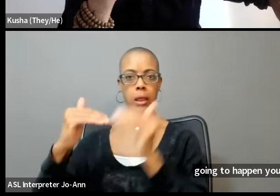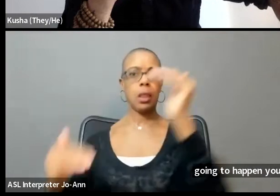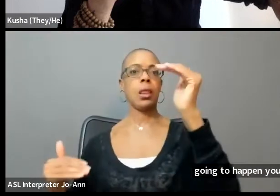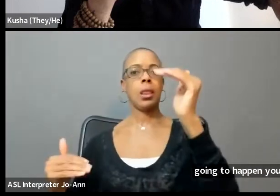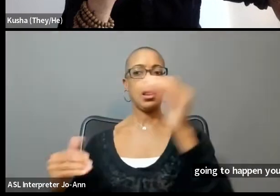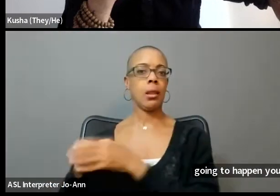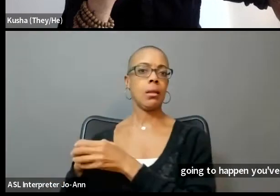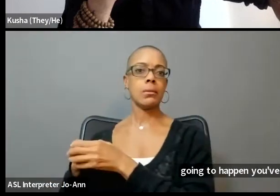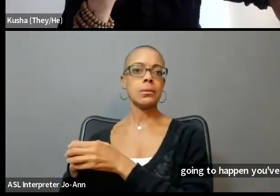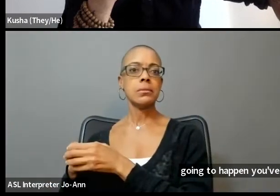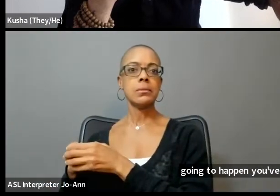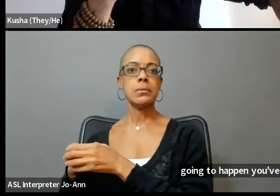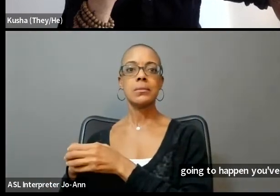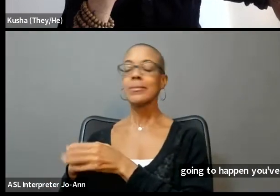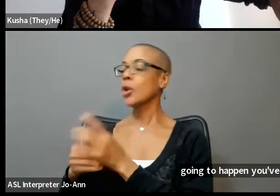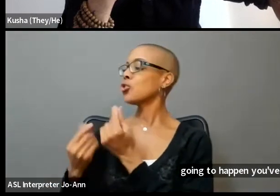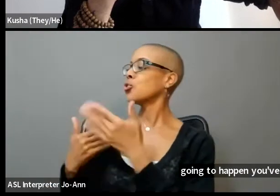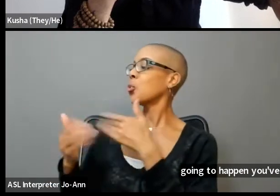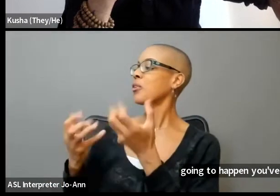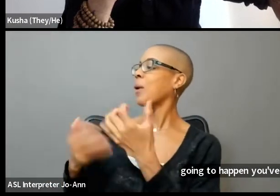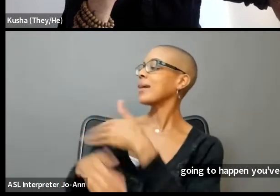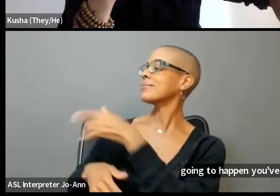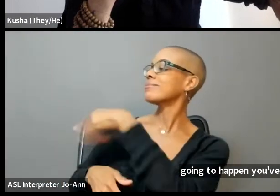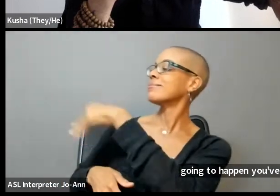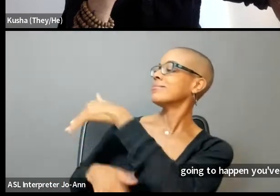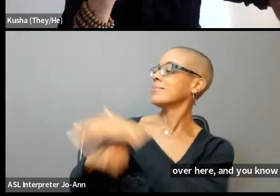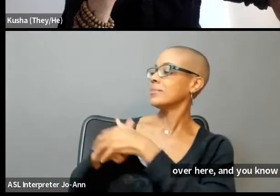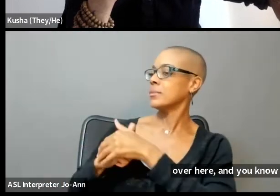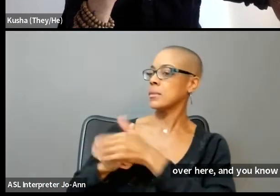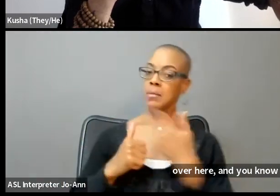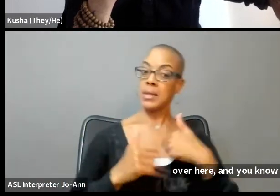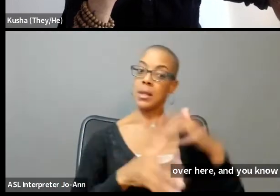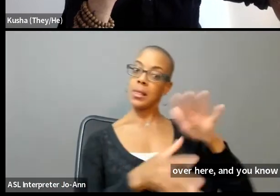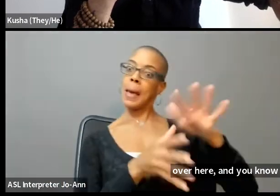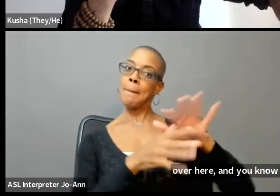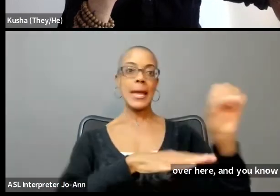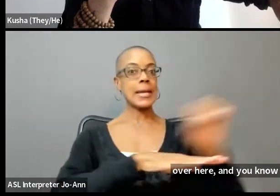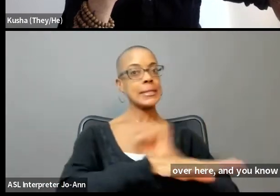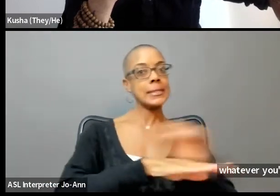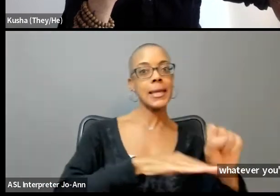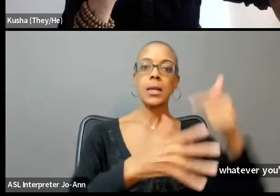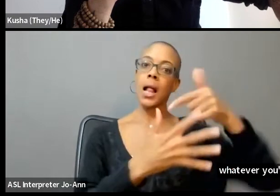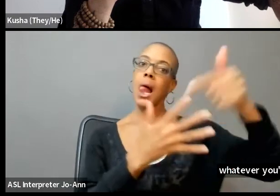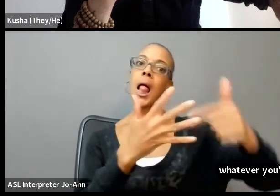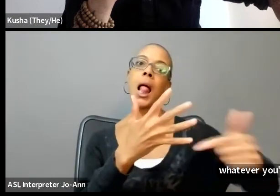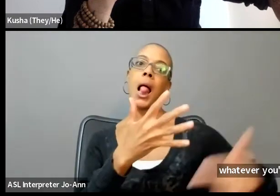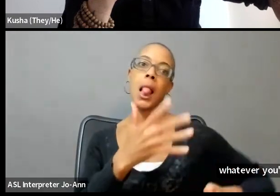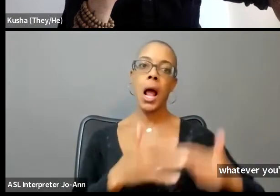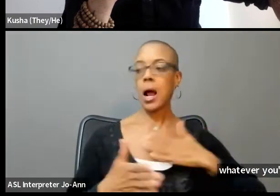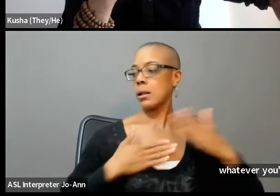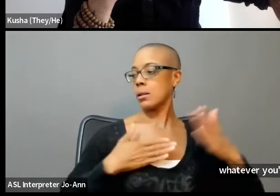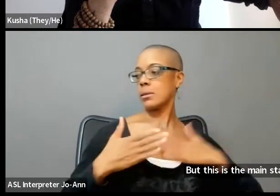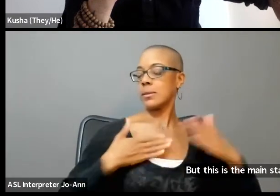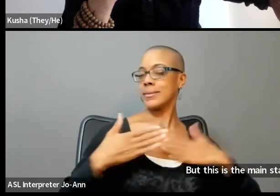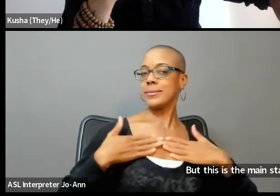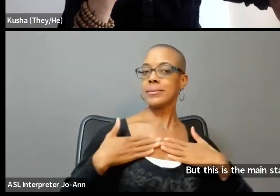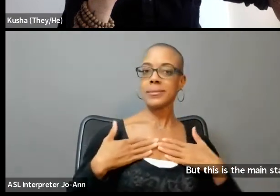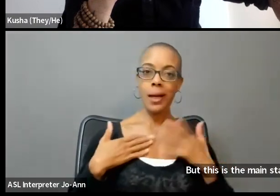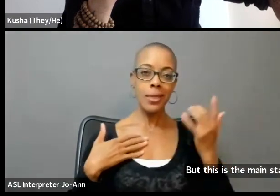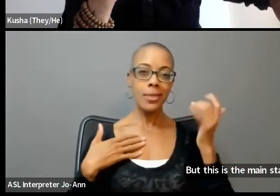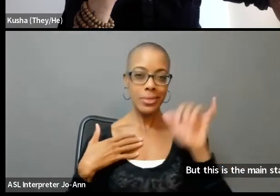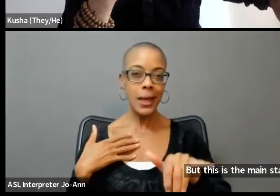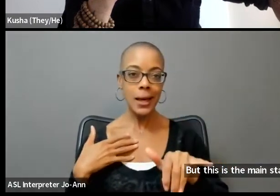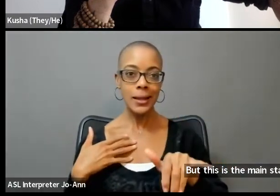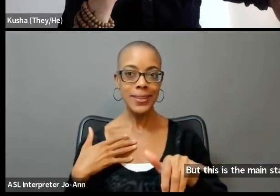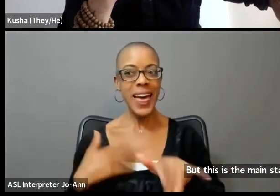know, you're like, okay, yeah, you do whatever you're doing over there, but this is the main stage, and this is this, and you know, that's when